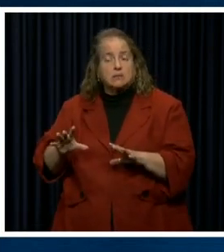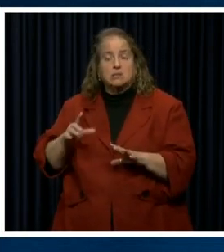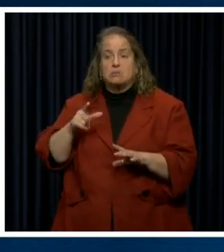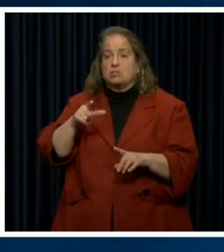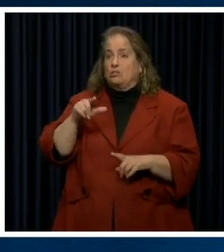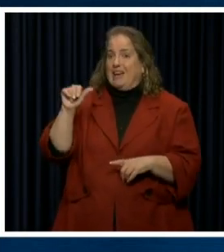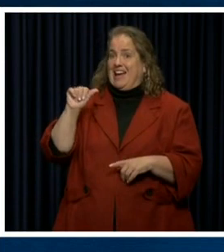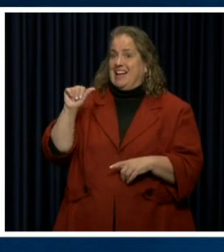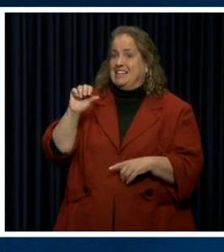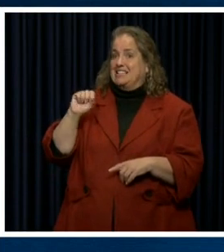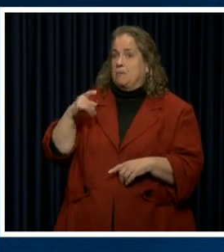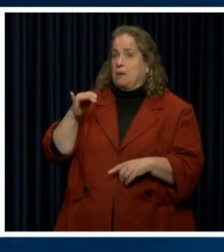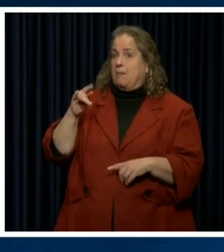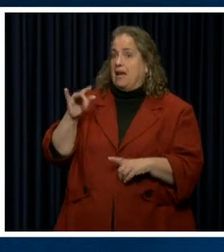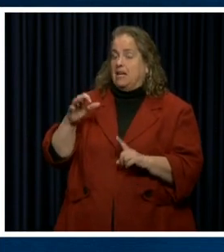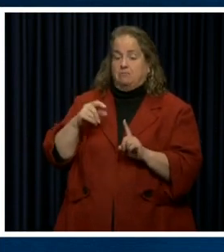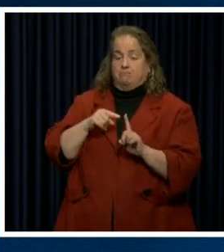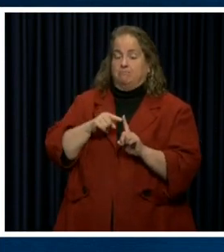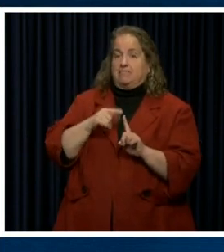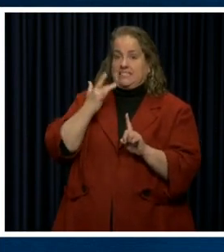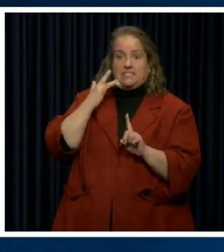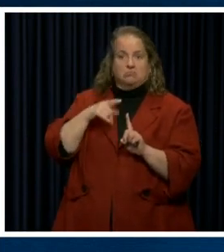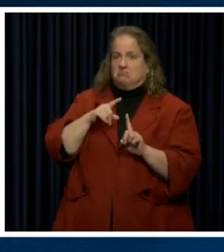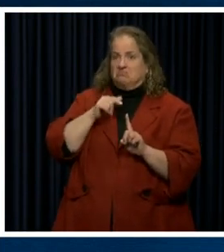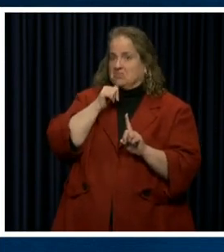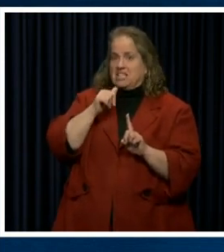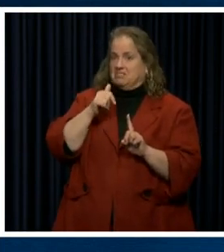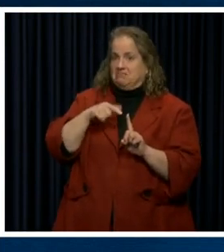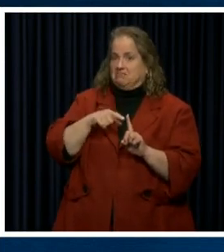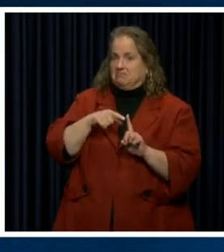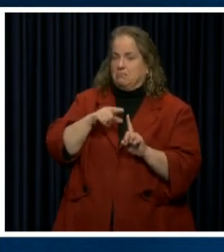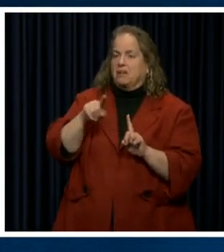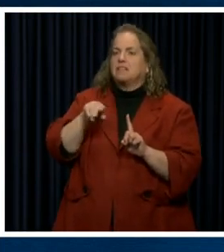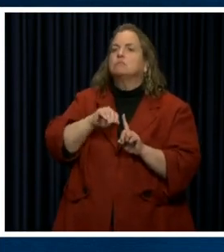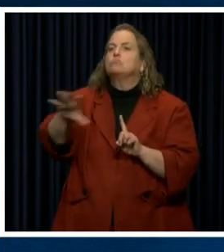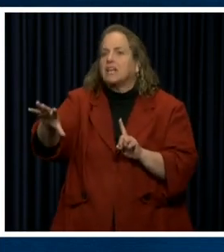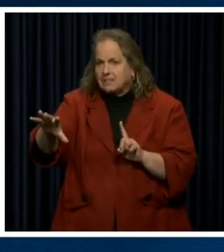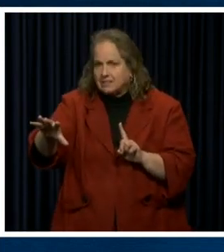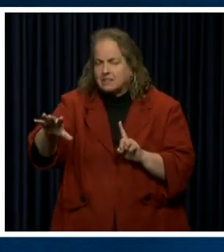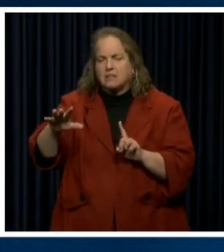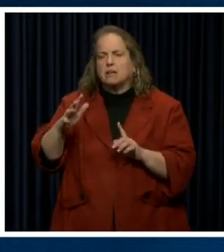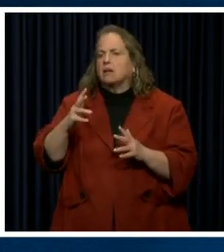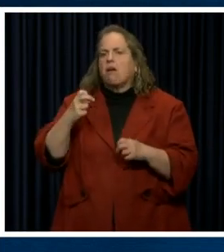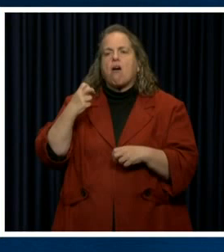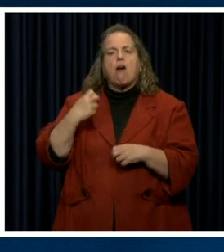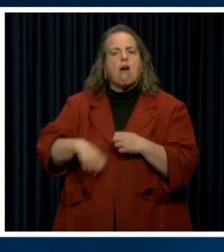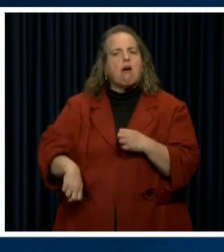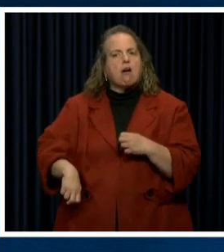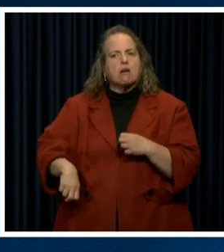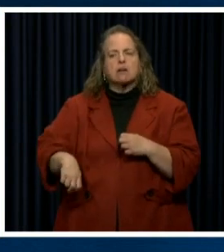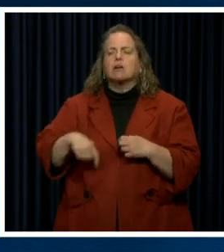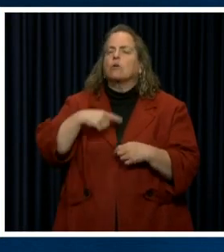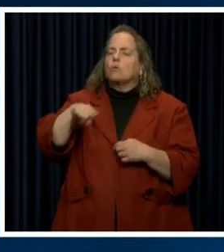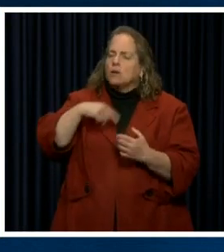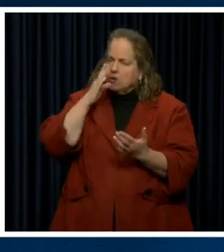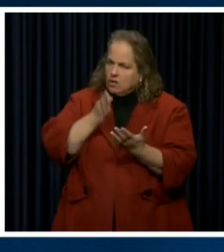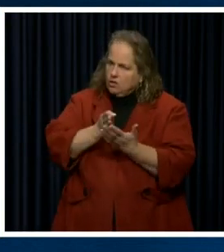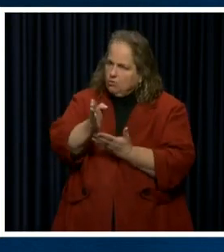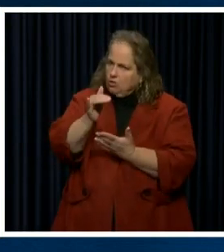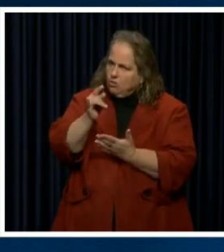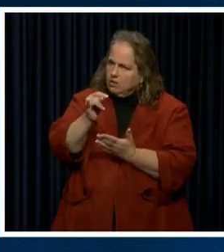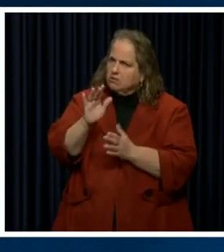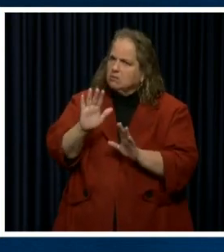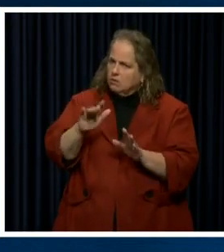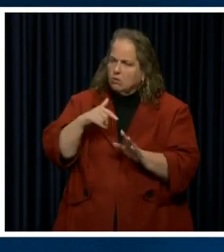this virus does is hard. And it shows that it's really, really hard in this situation. But we're going to get through it, right? In